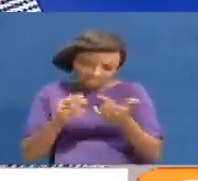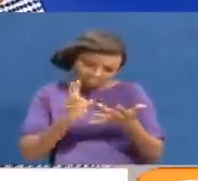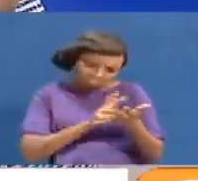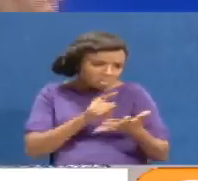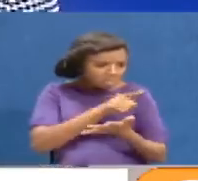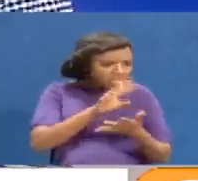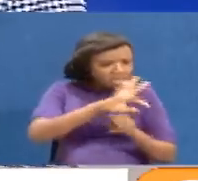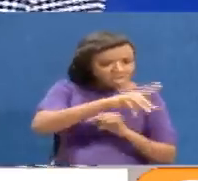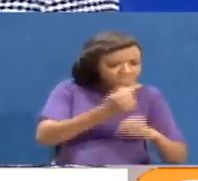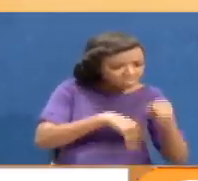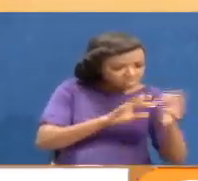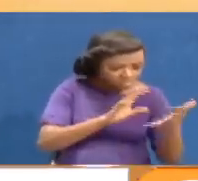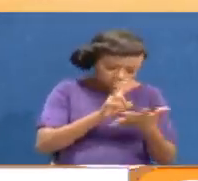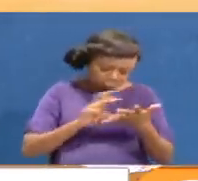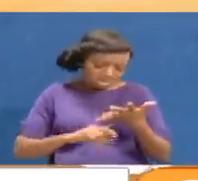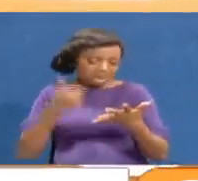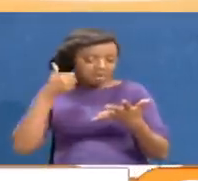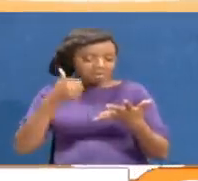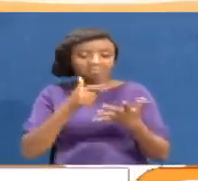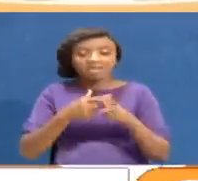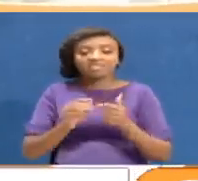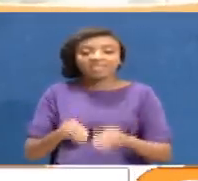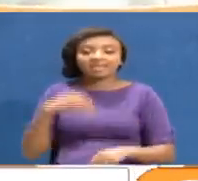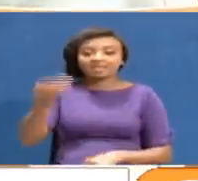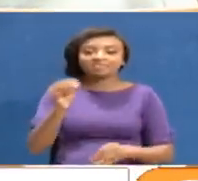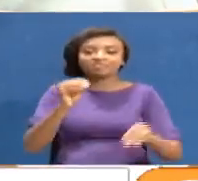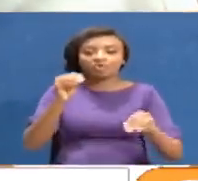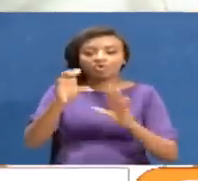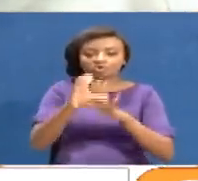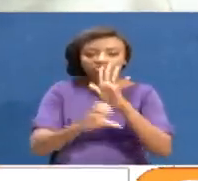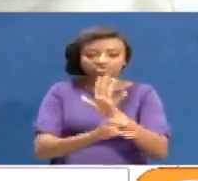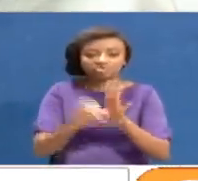now to the referendum. So that timeline